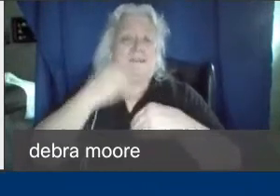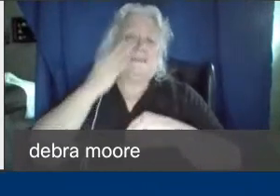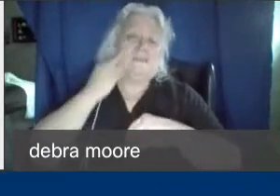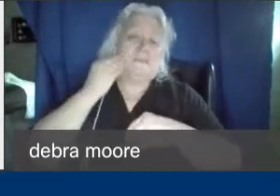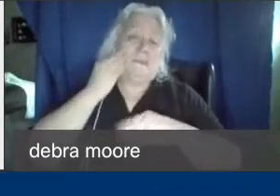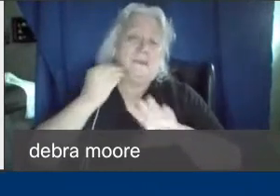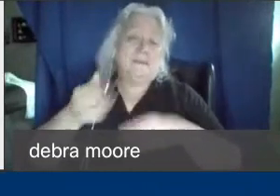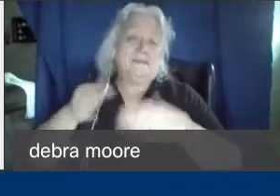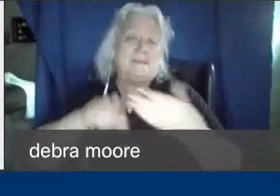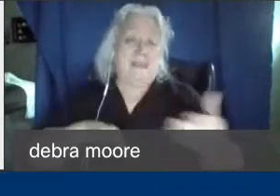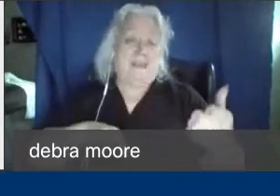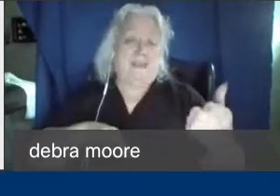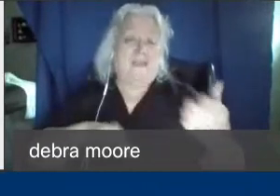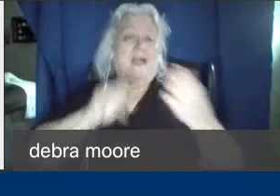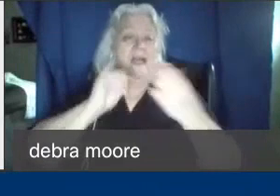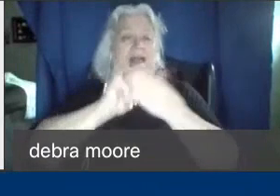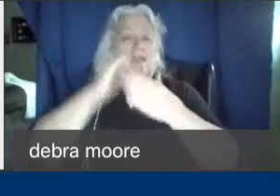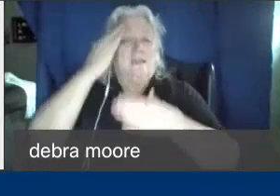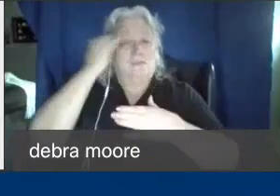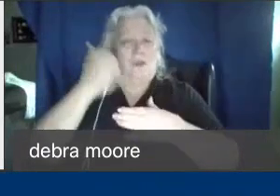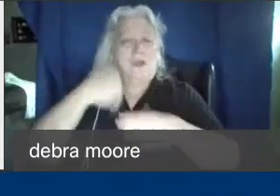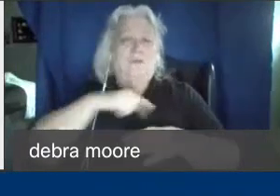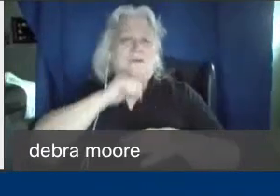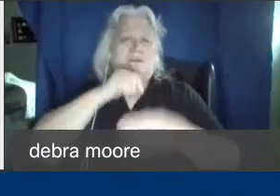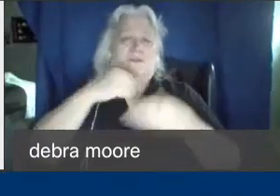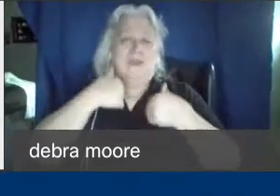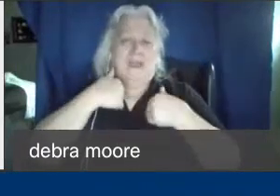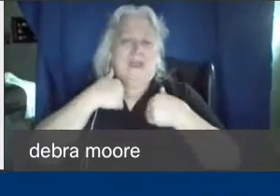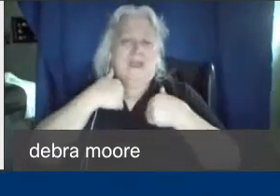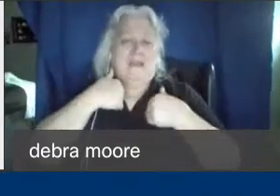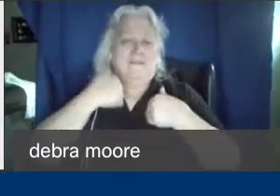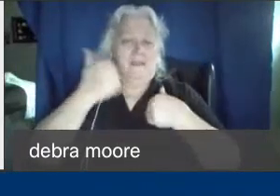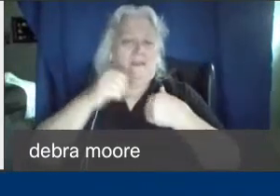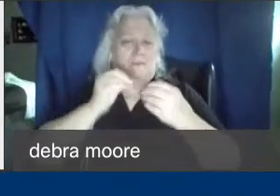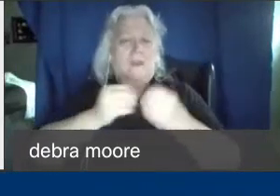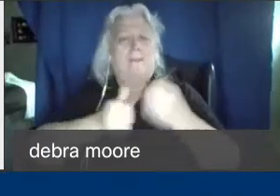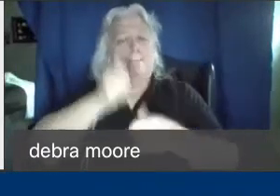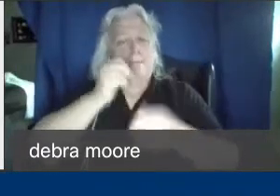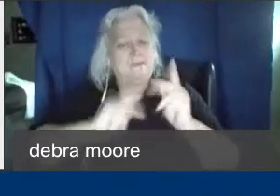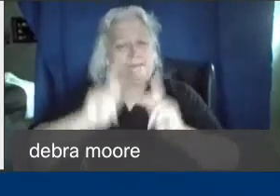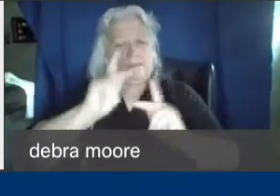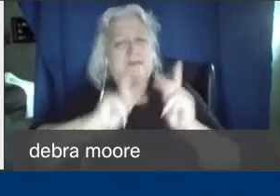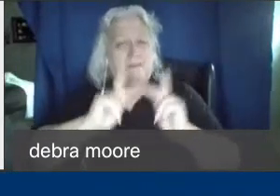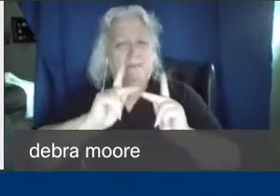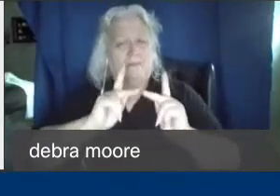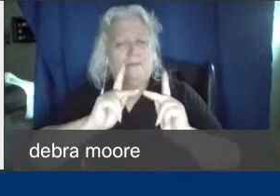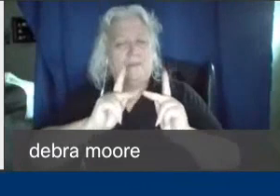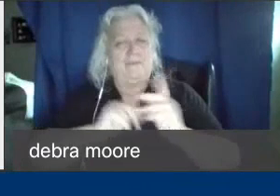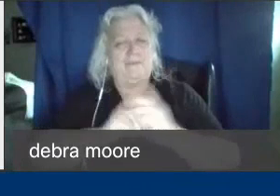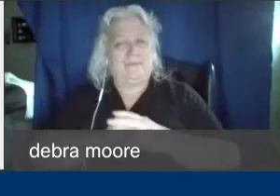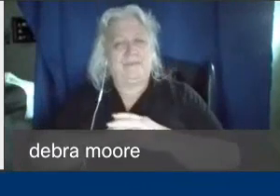to anti-hazing laws in the United States. And I think for most people, you'll be able